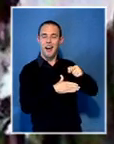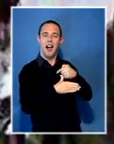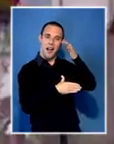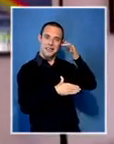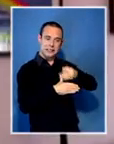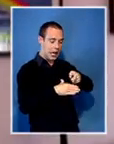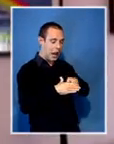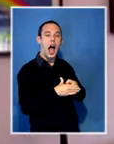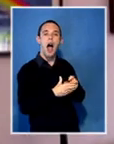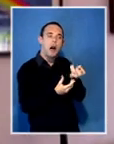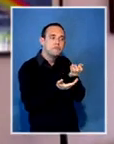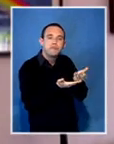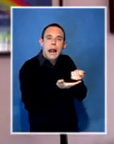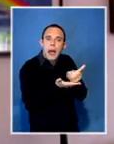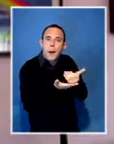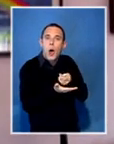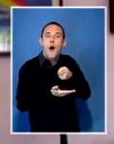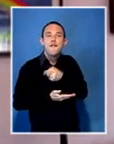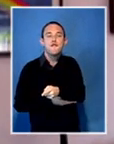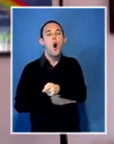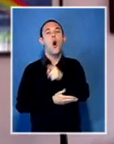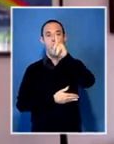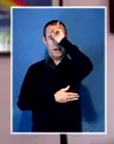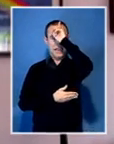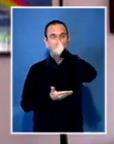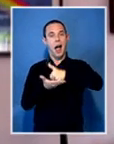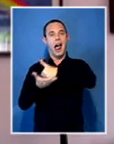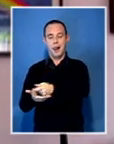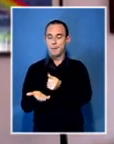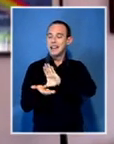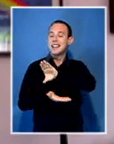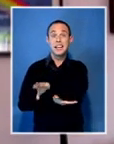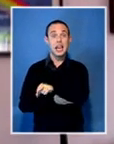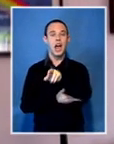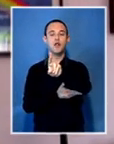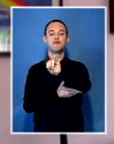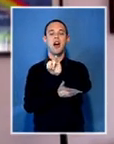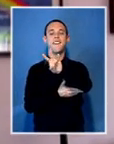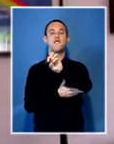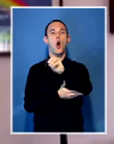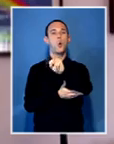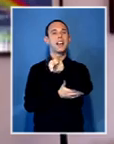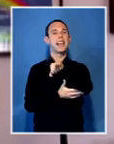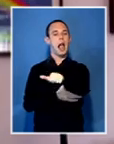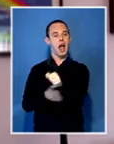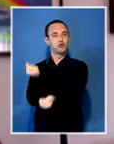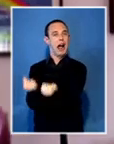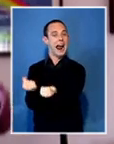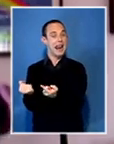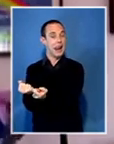the Rivonia trials. One, Graham White, has released this video to show how he used a false-bottom suitcase for